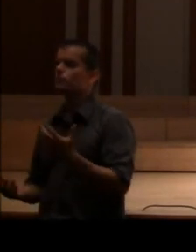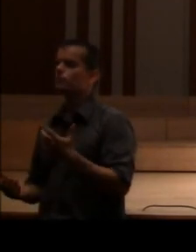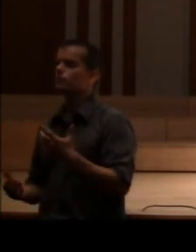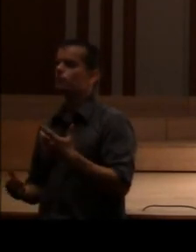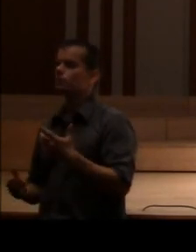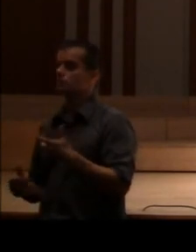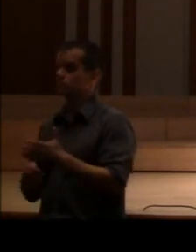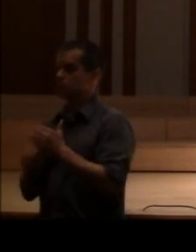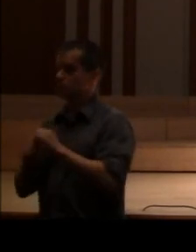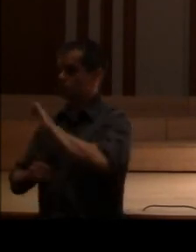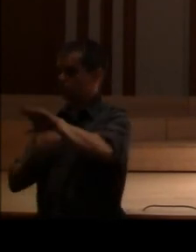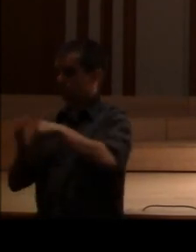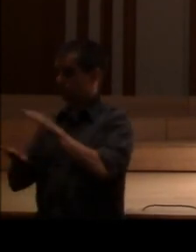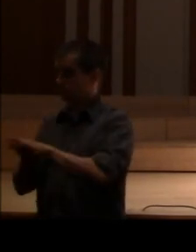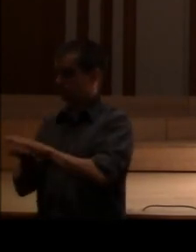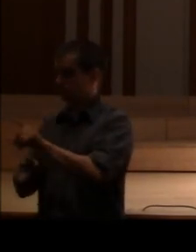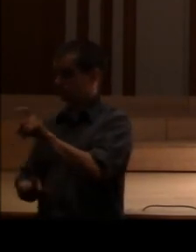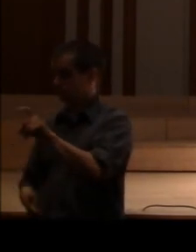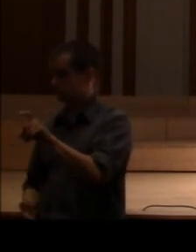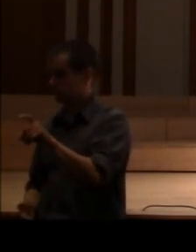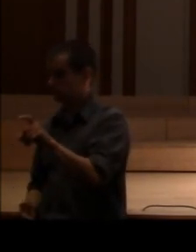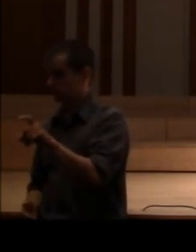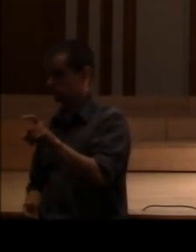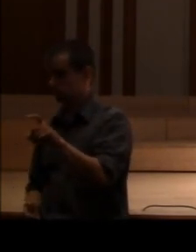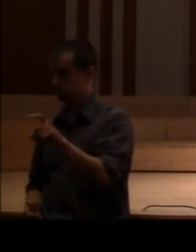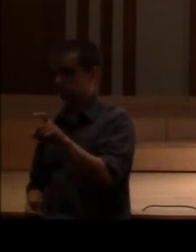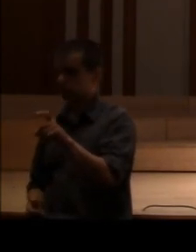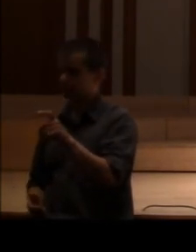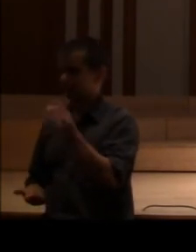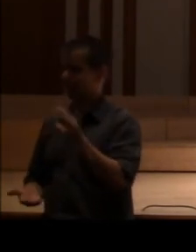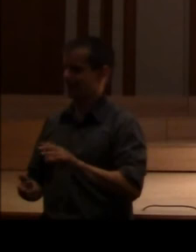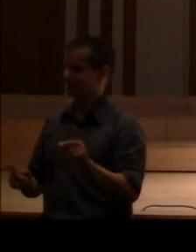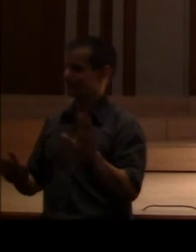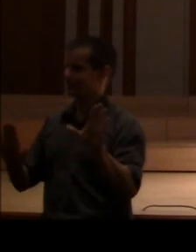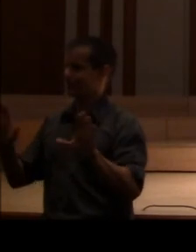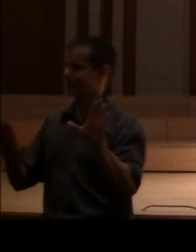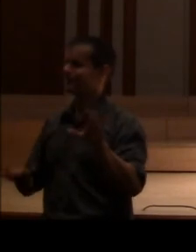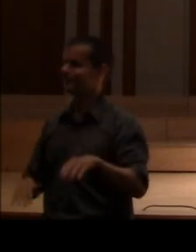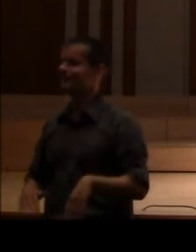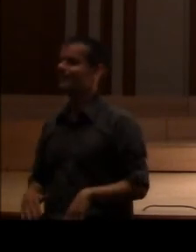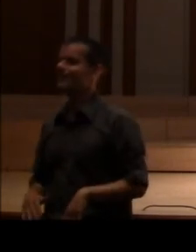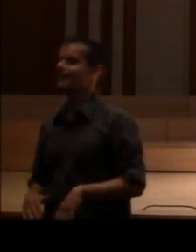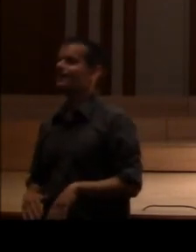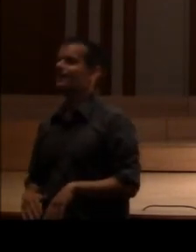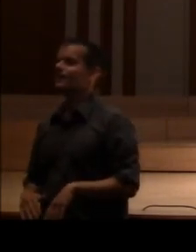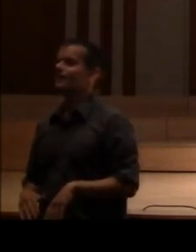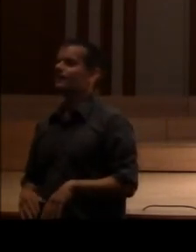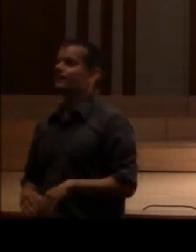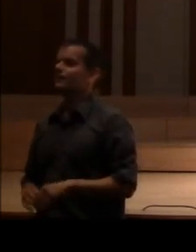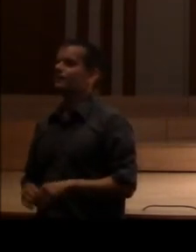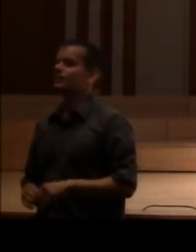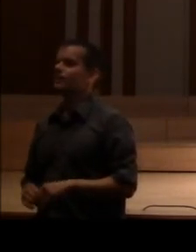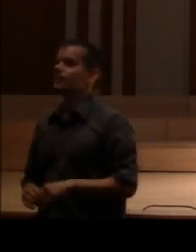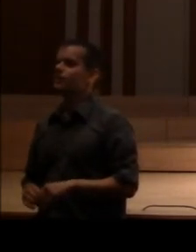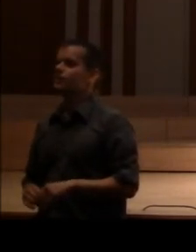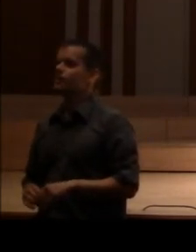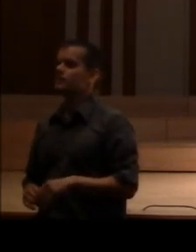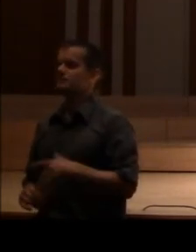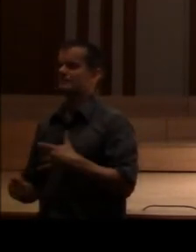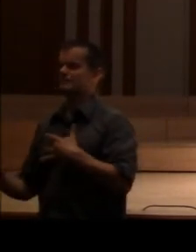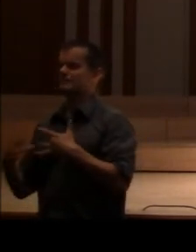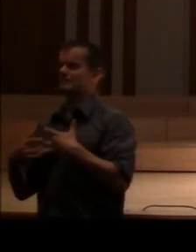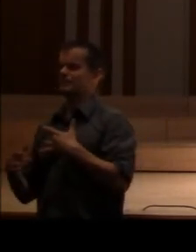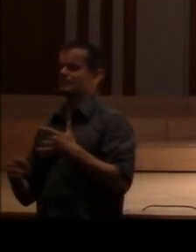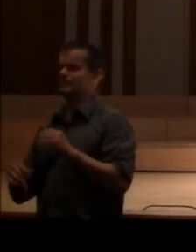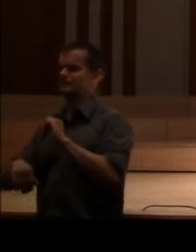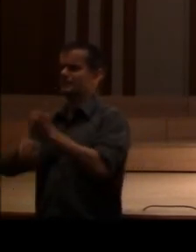entire school? Okay, seeing a few less. So if you're a little bit worried about, okay, putting students on a blog, I'm sure